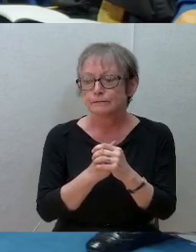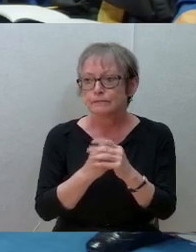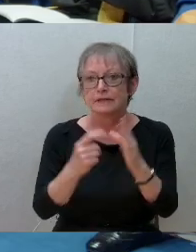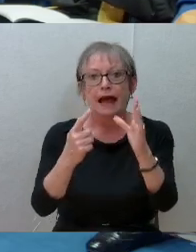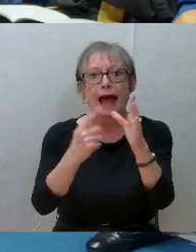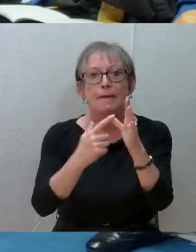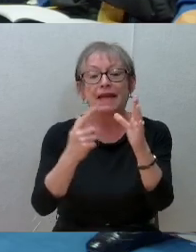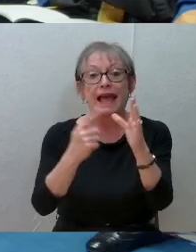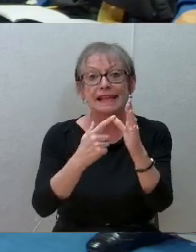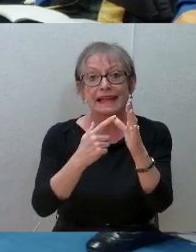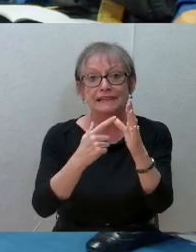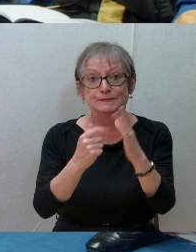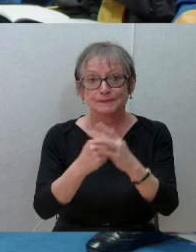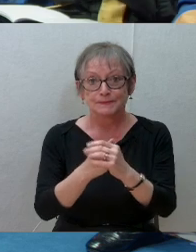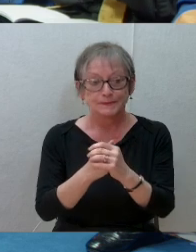Abby Aitken.